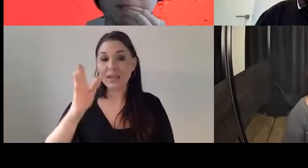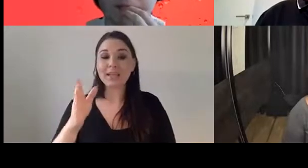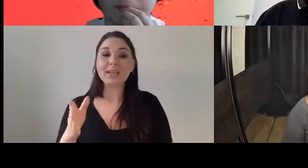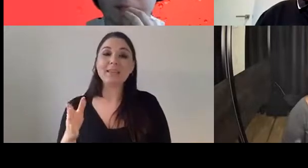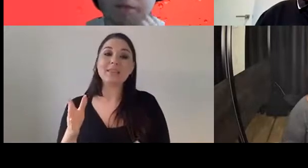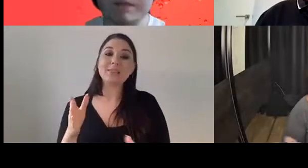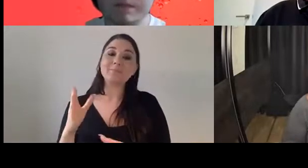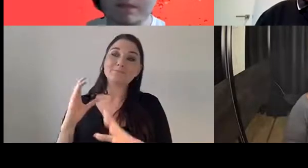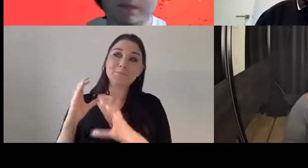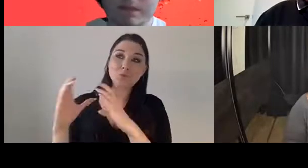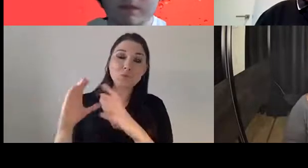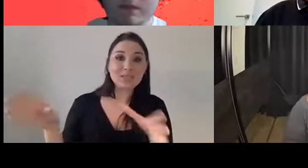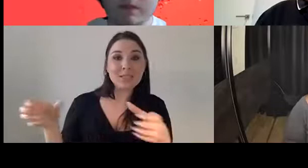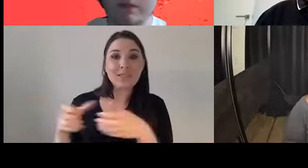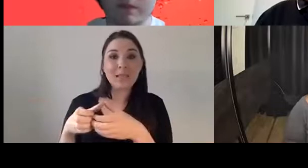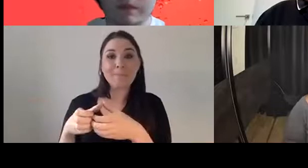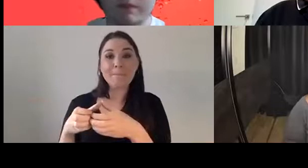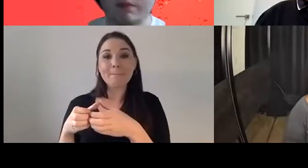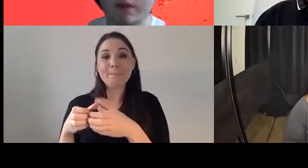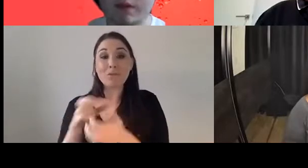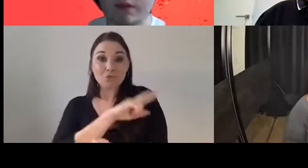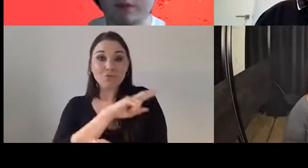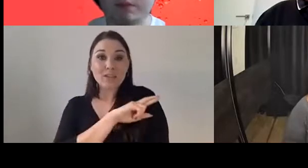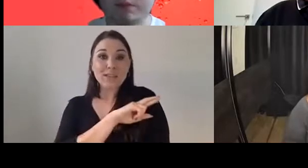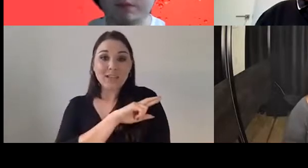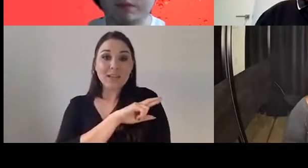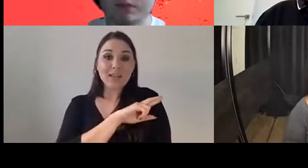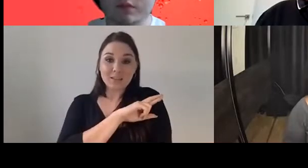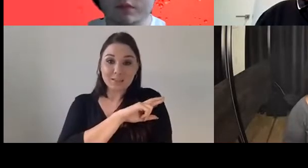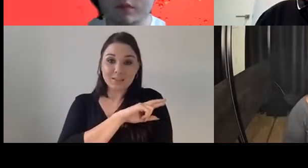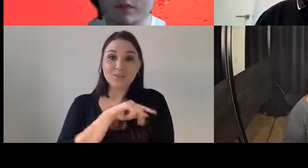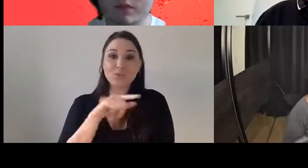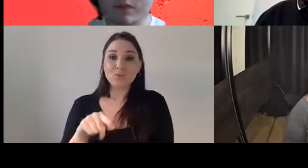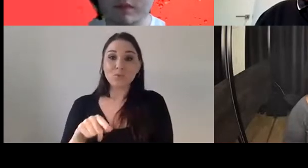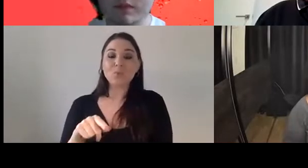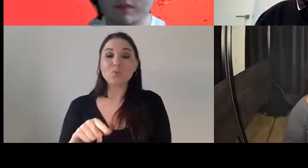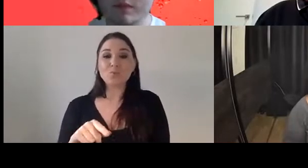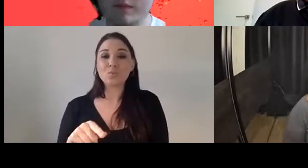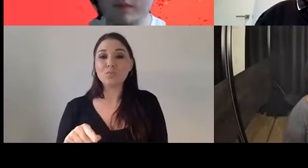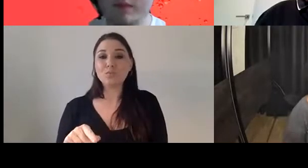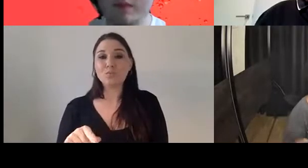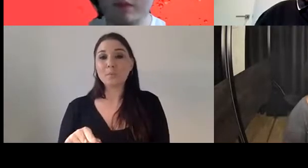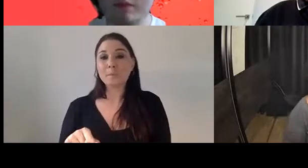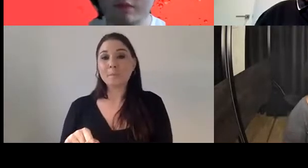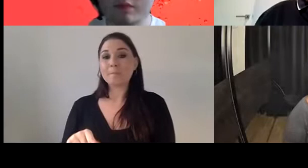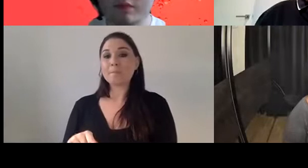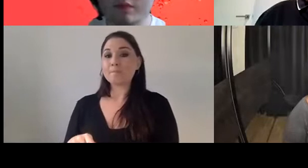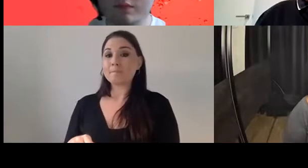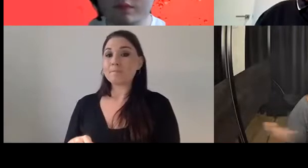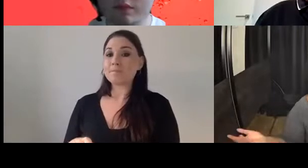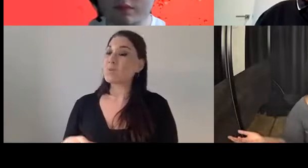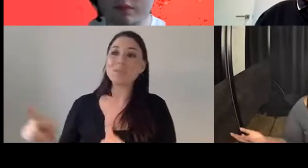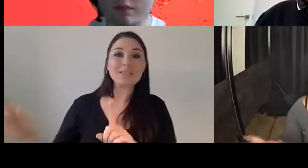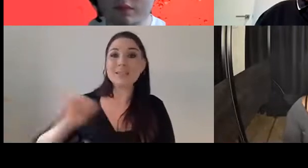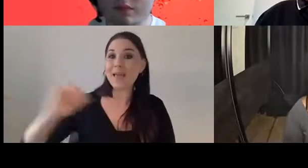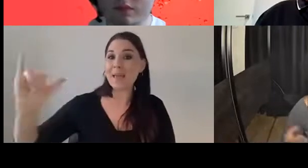to, that's a reason we call them underserved. It's because they don't get the same access. We